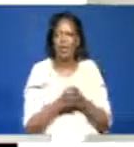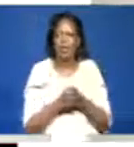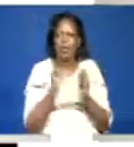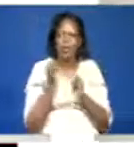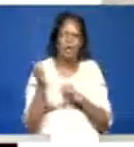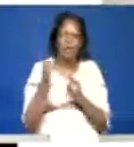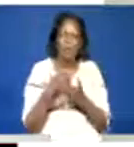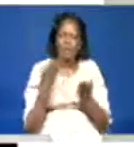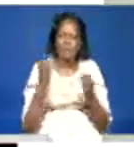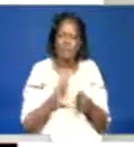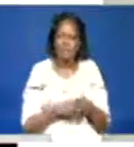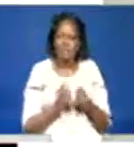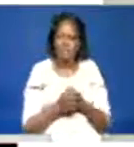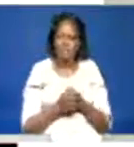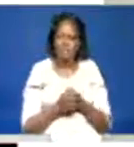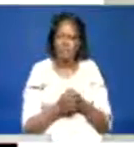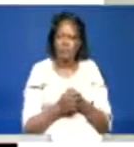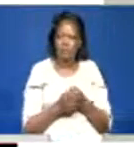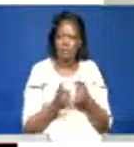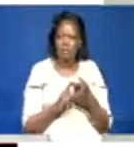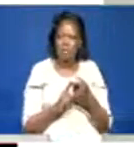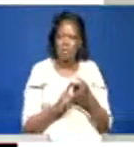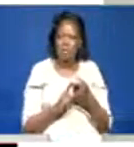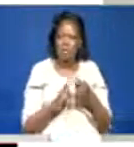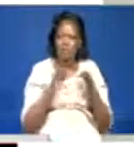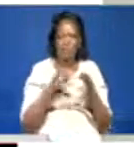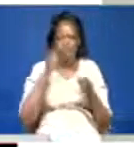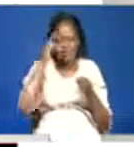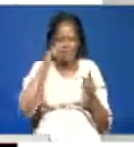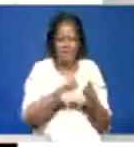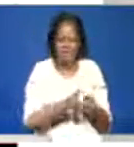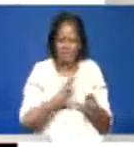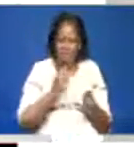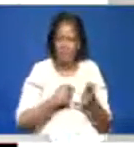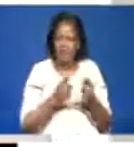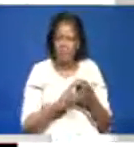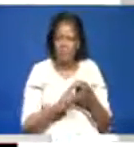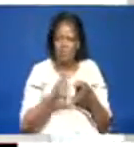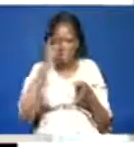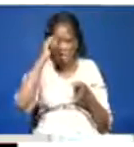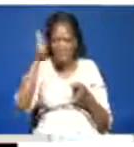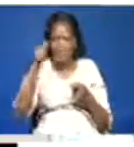us, but we will not be better than us, because if you want to think like us, we will be thinking another way.